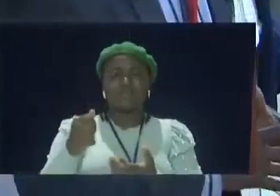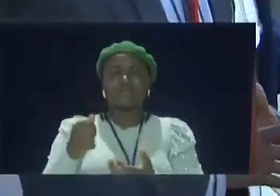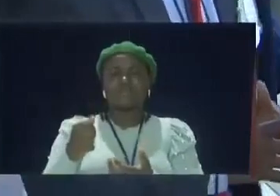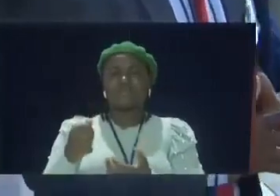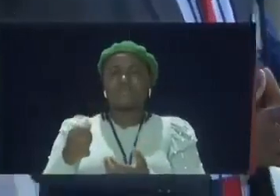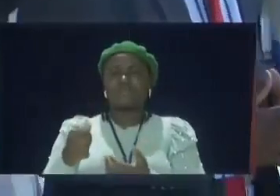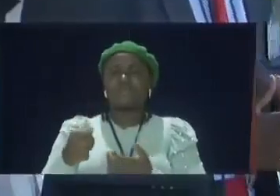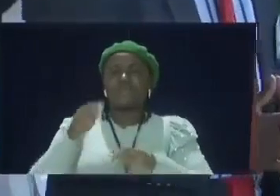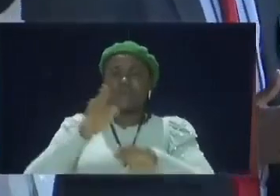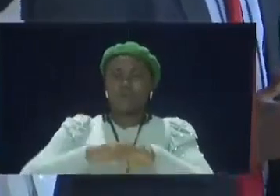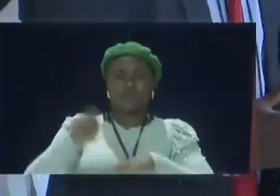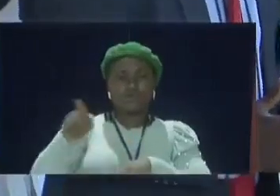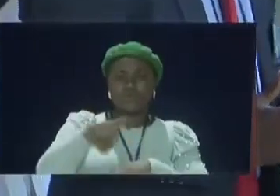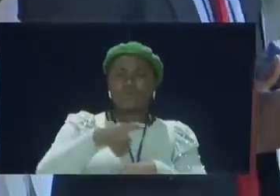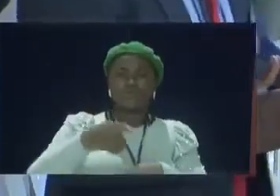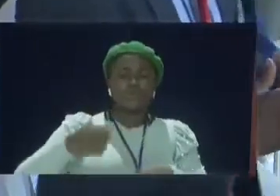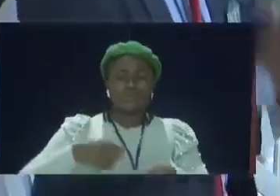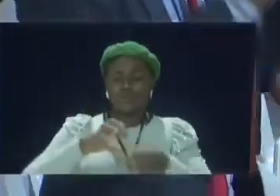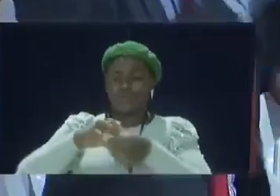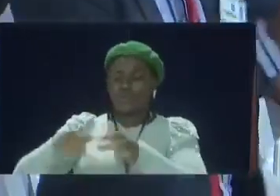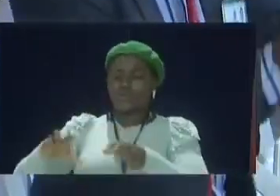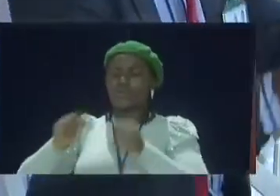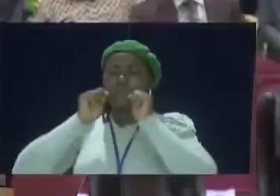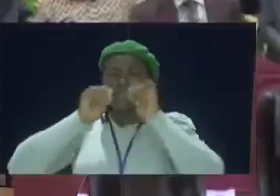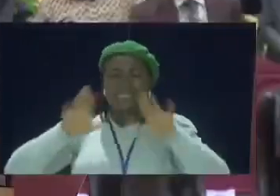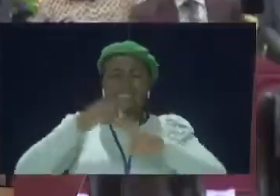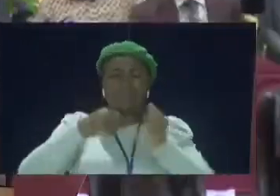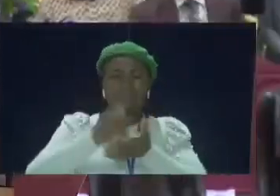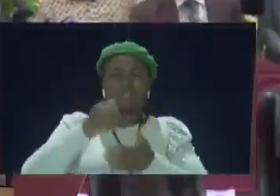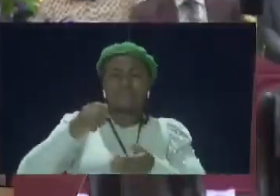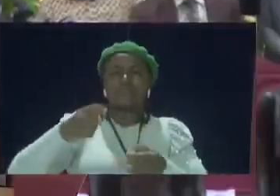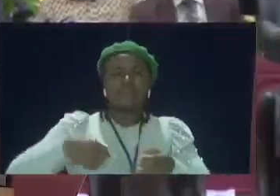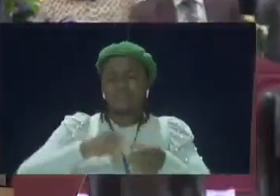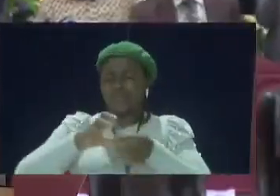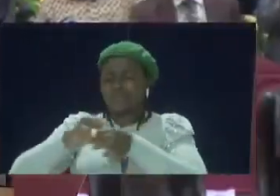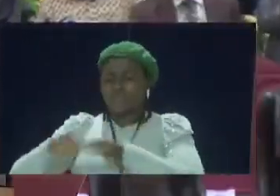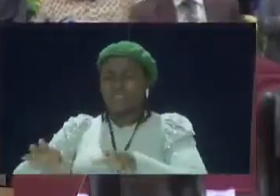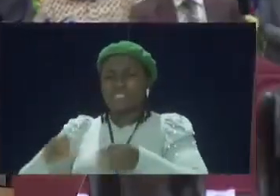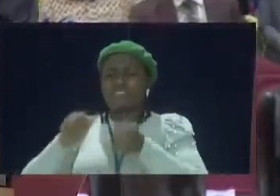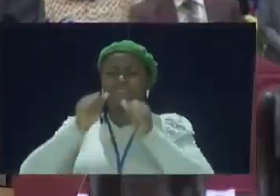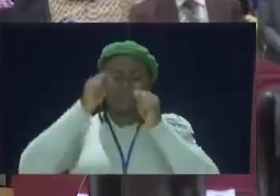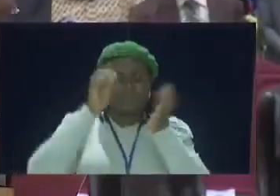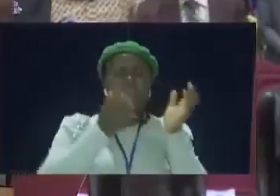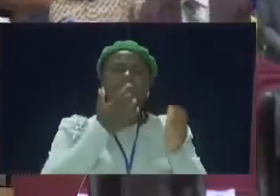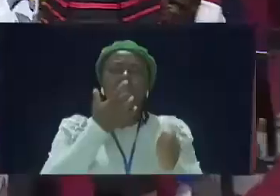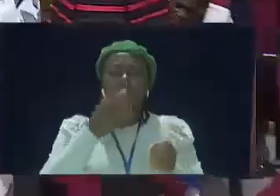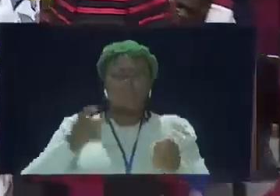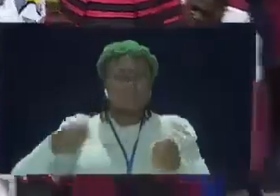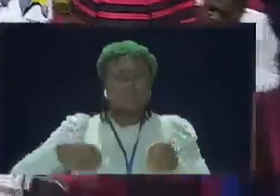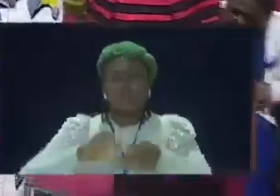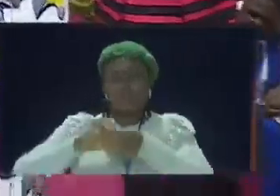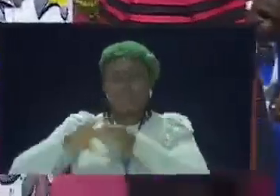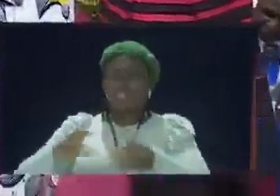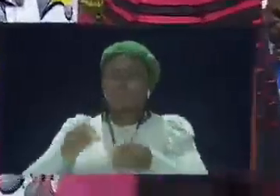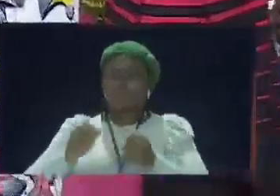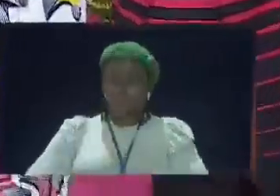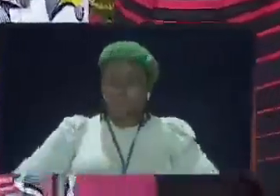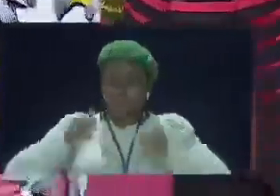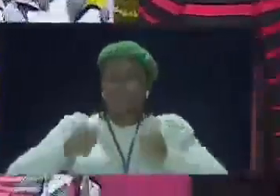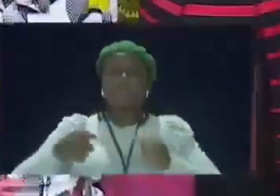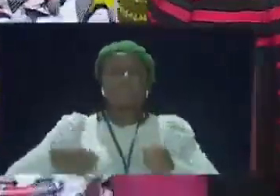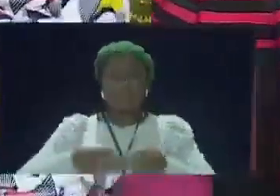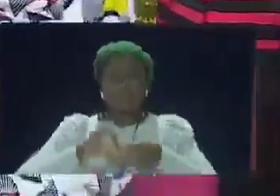Upon you, we lose blessing. We lose favor. we lose progress, we